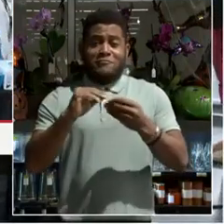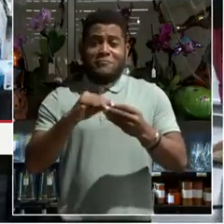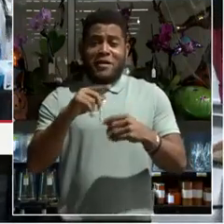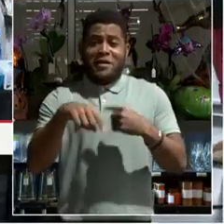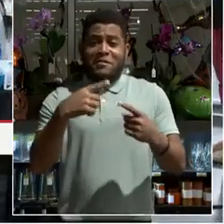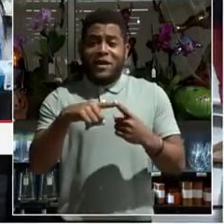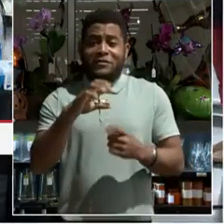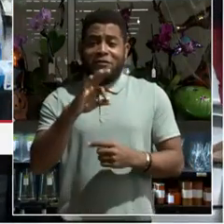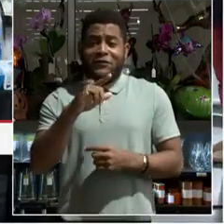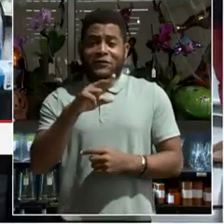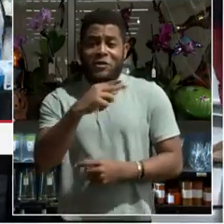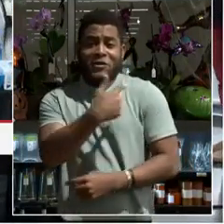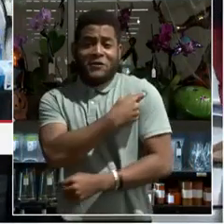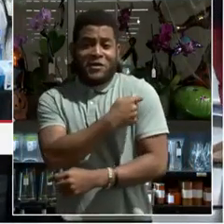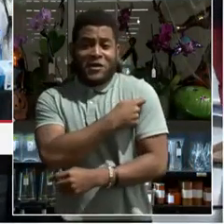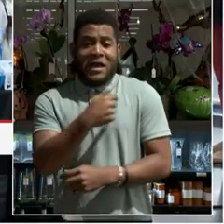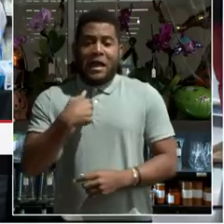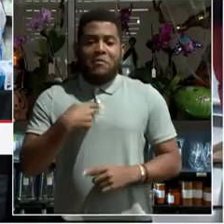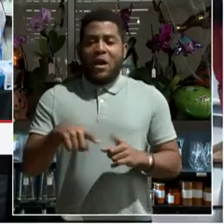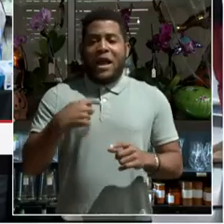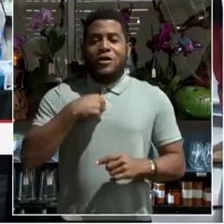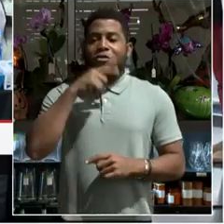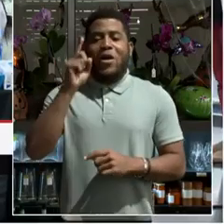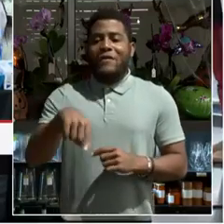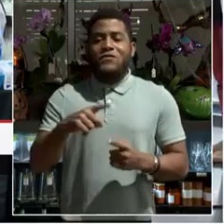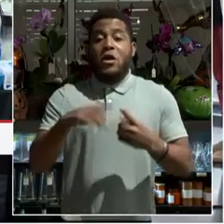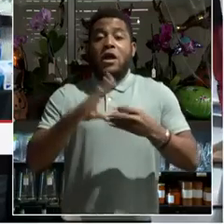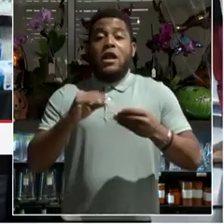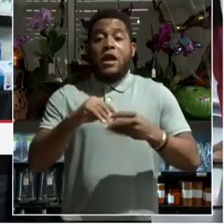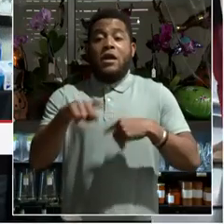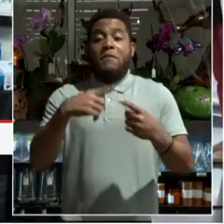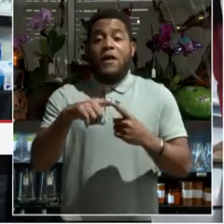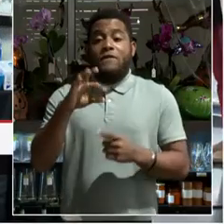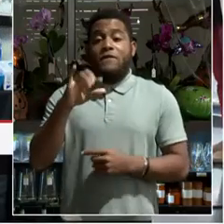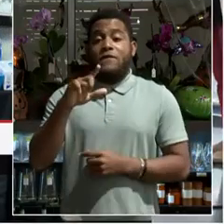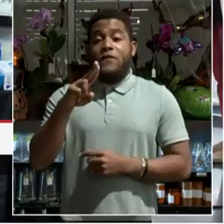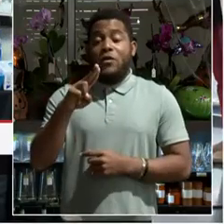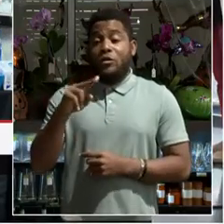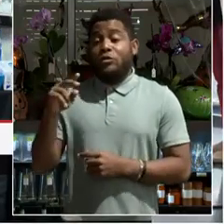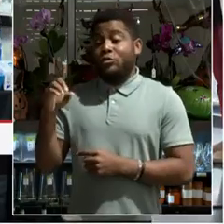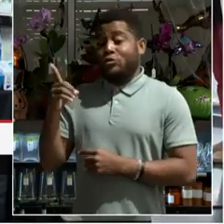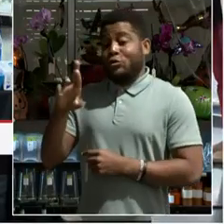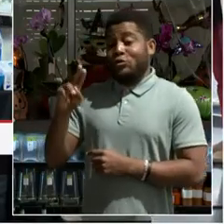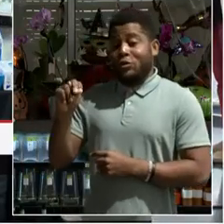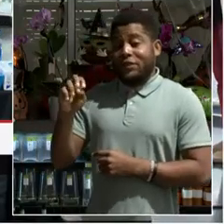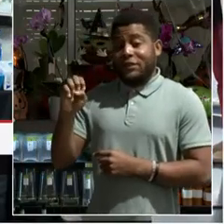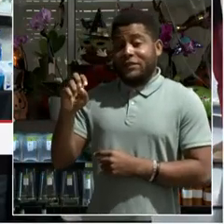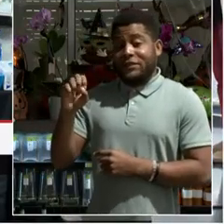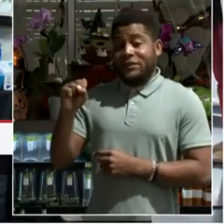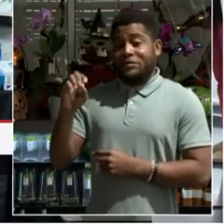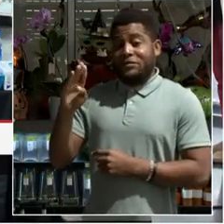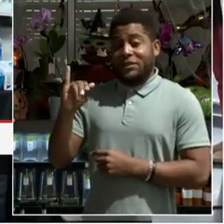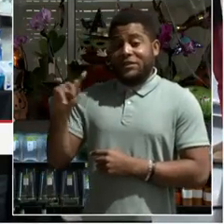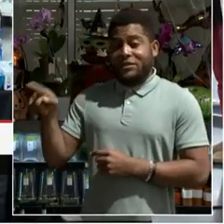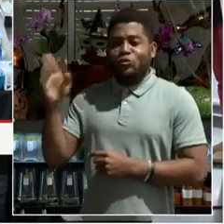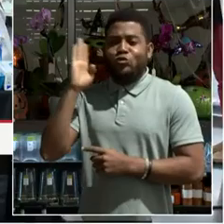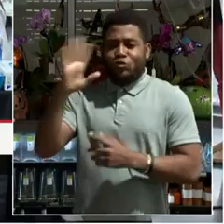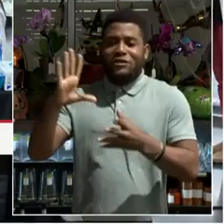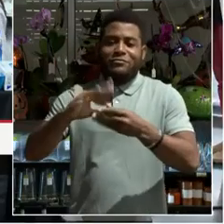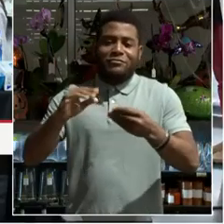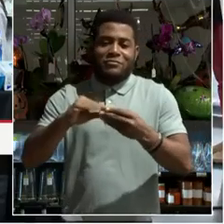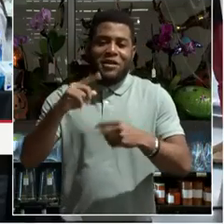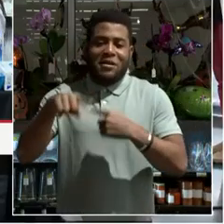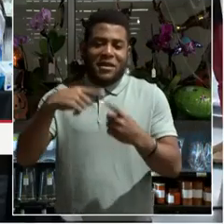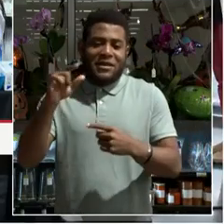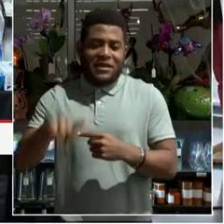glad I don't have to do that. I'll leave that for Dr. Nesbitt and all of our wonderful pharmacy team here at Safeway.